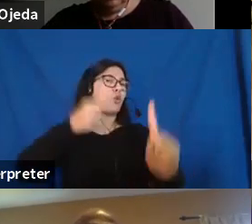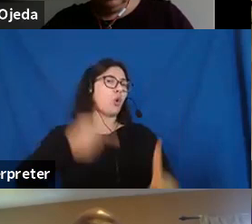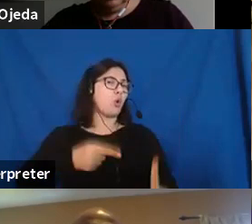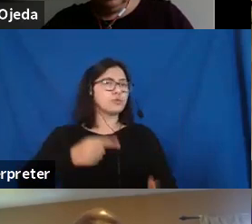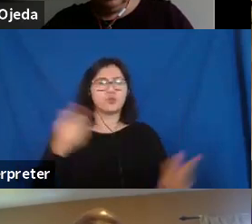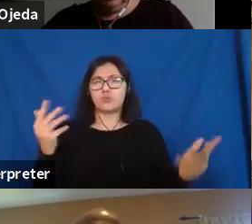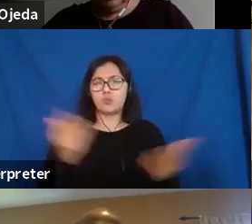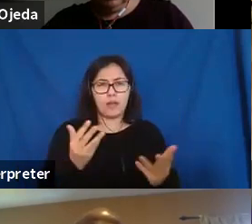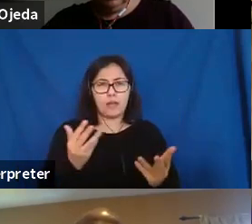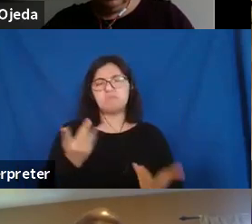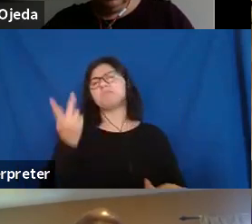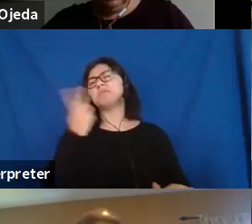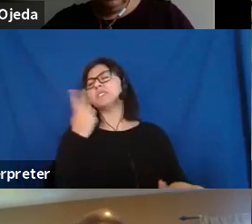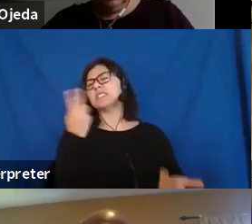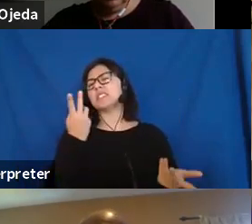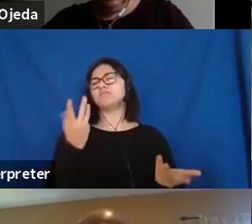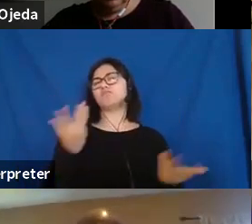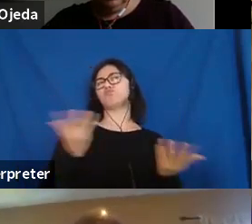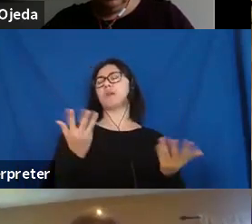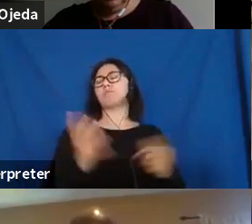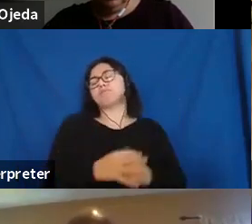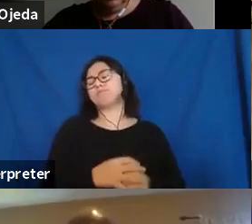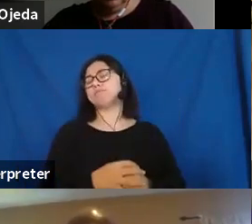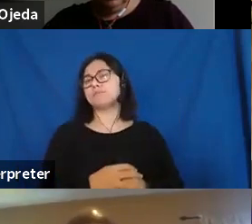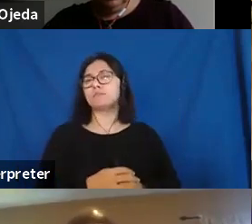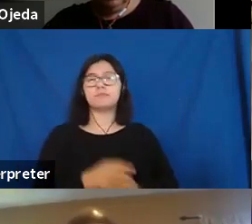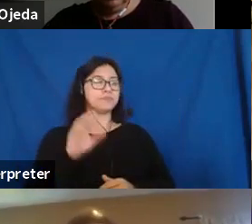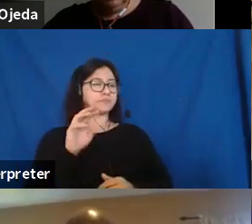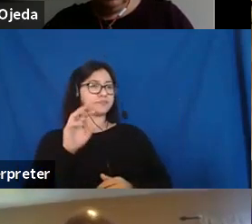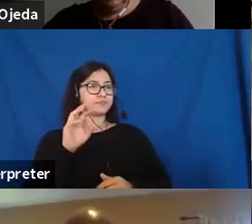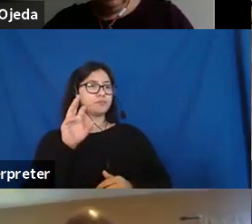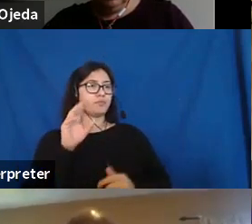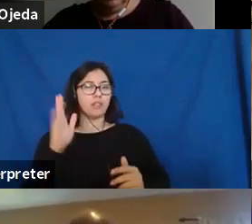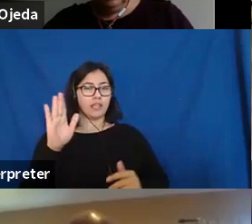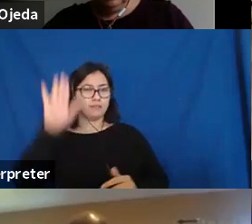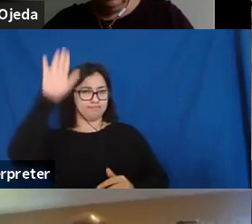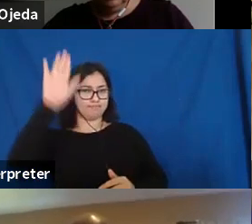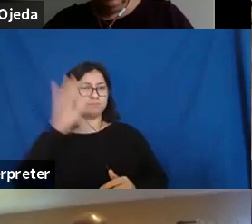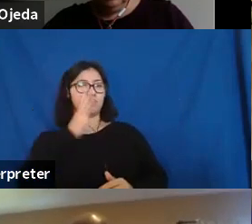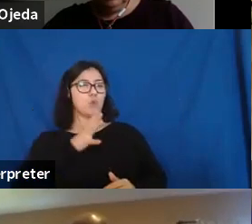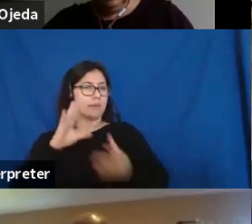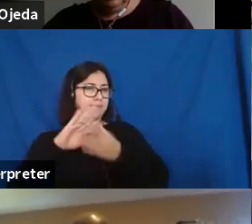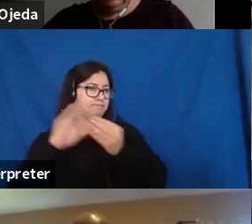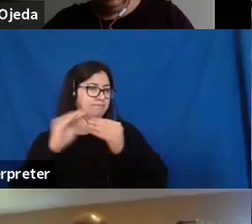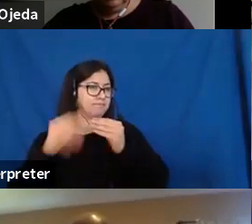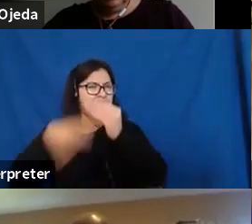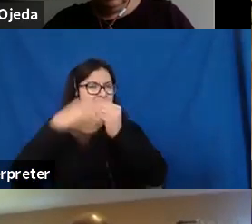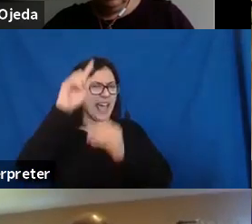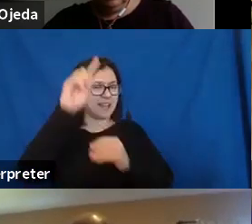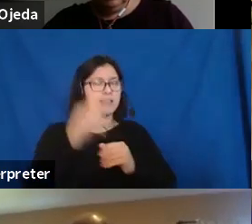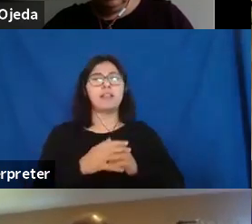address and see what we come up with. So, and Brother Mark, we also talked about before